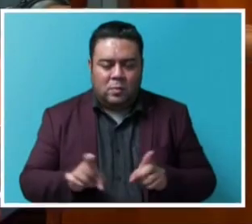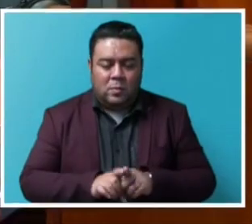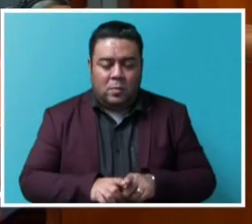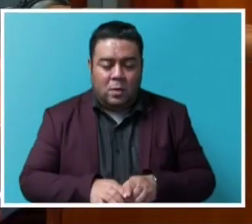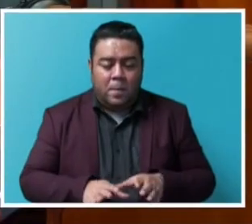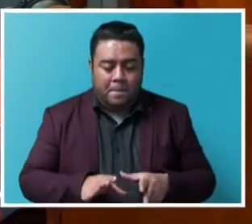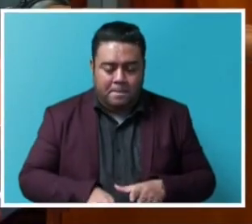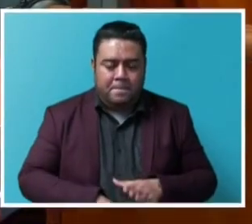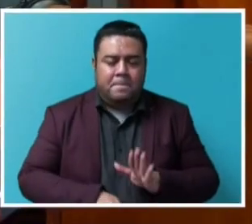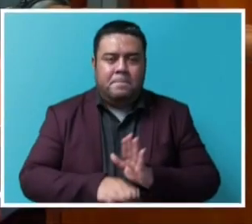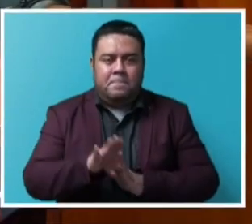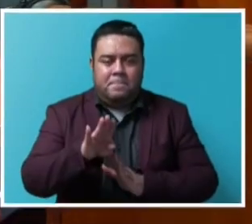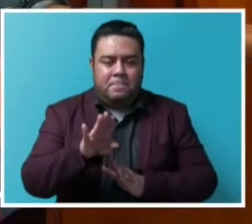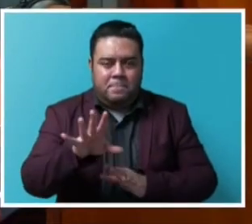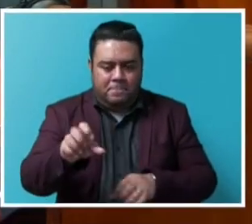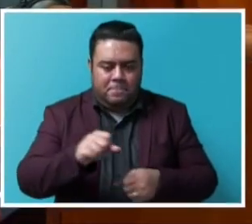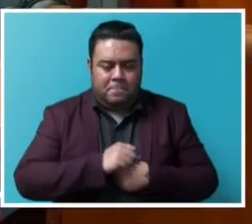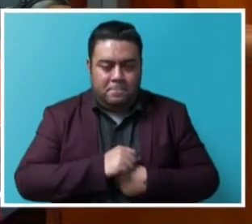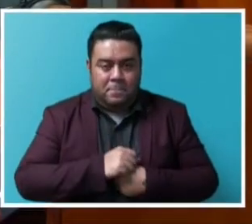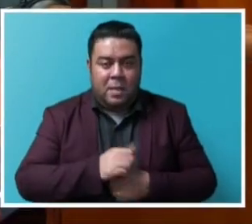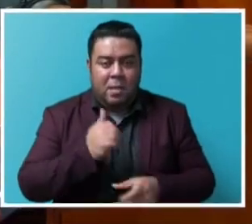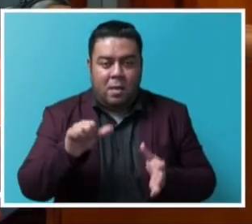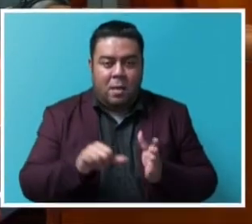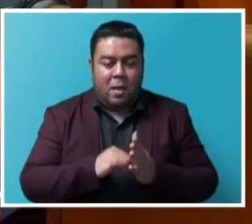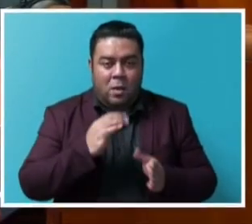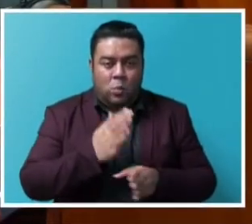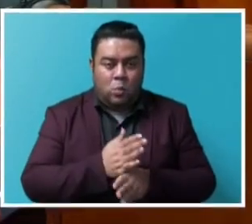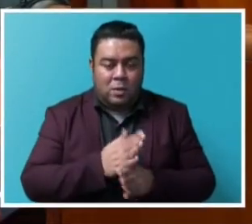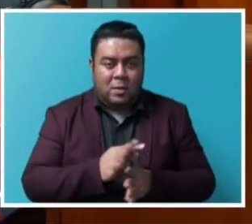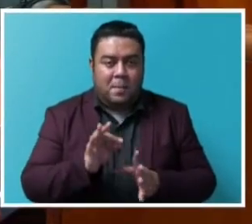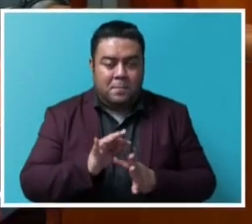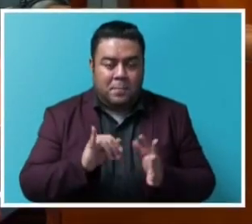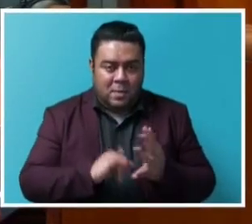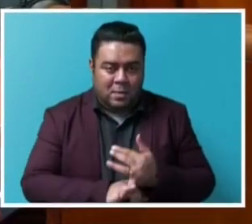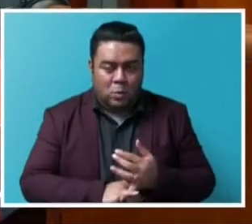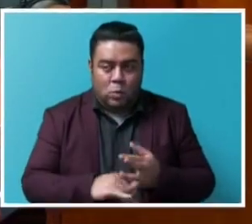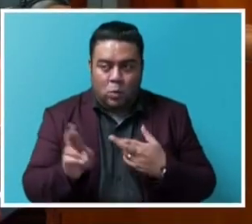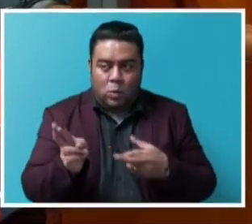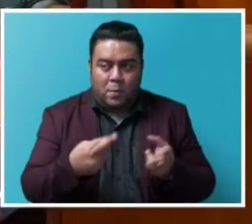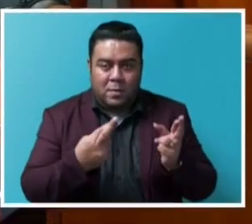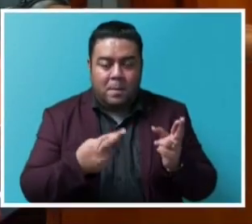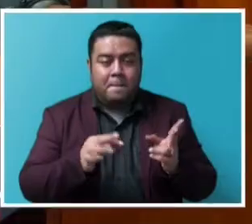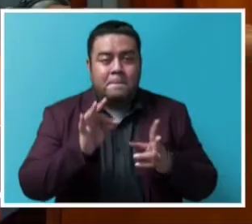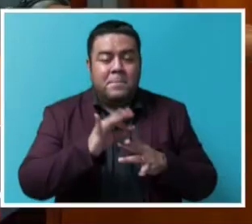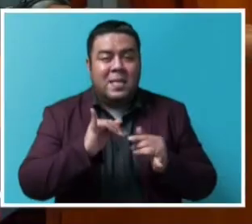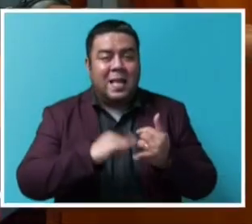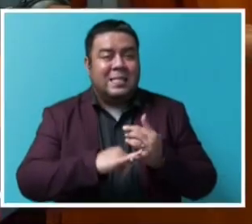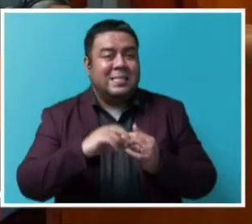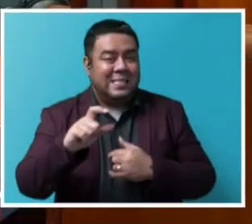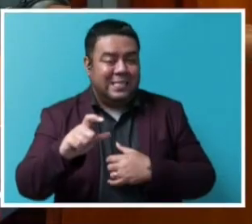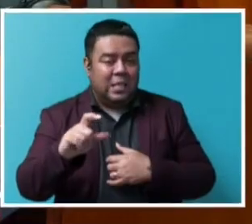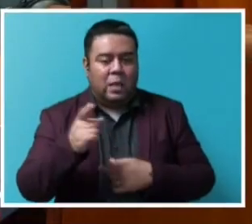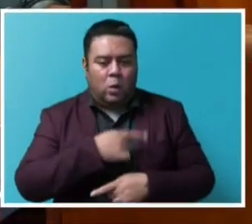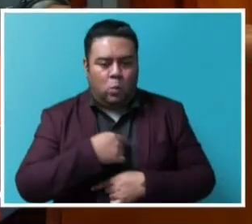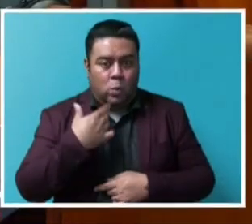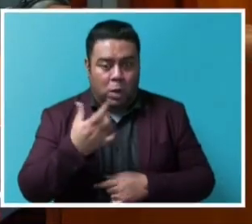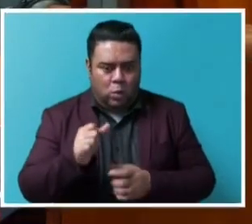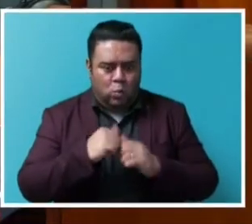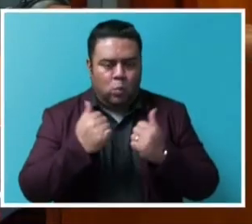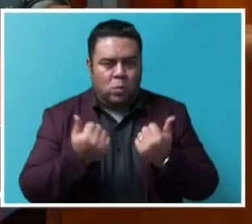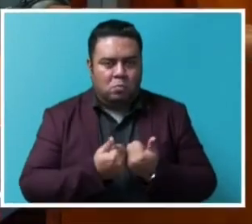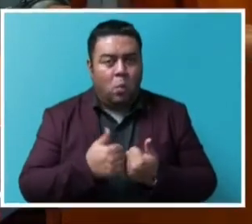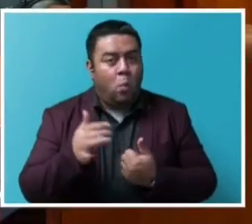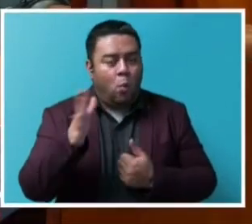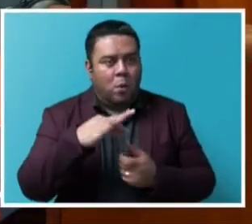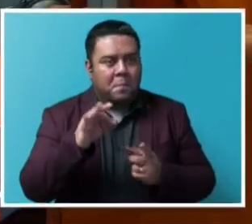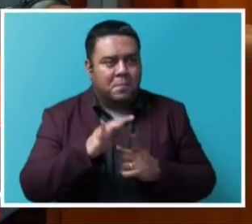of the retention of competent, hardworking PSs with the recommendation of the PSC that we have agreed that all